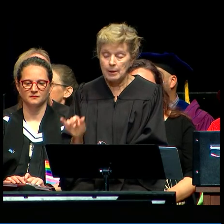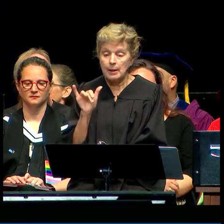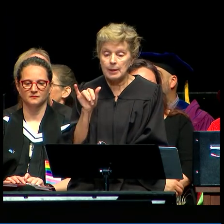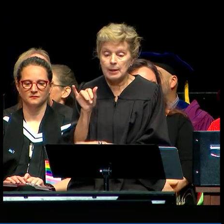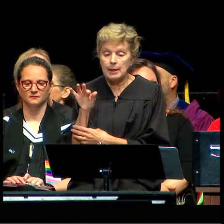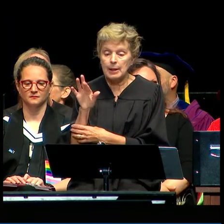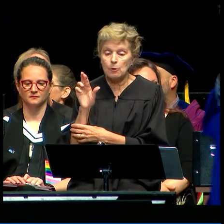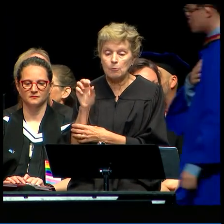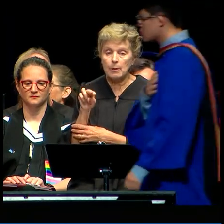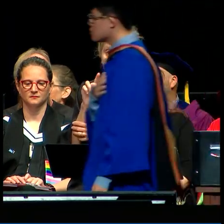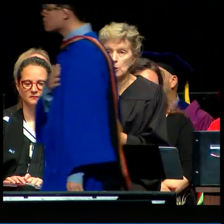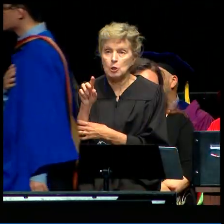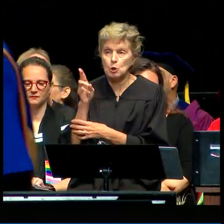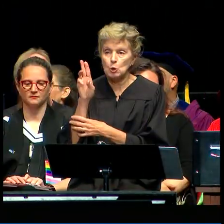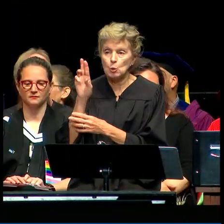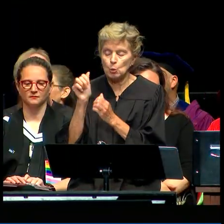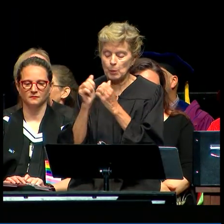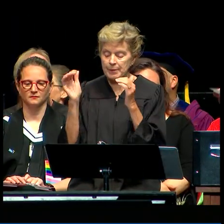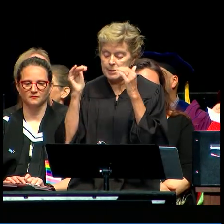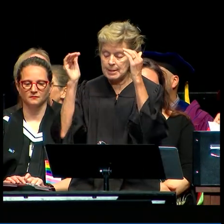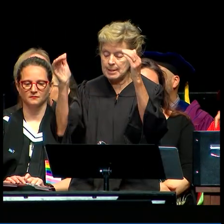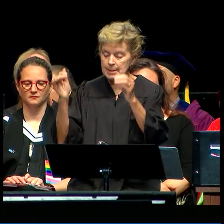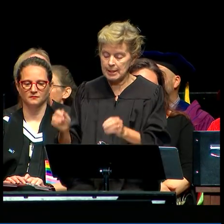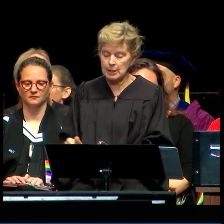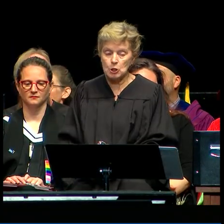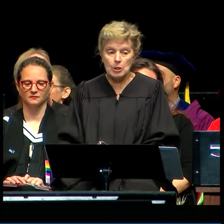Iran Zhu, with distinction.